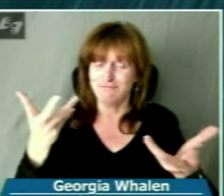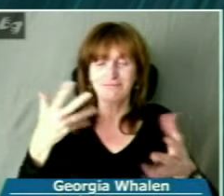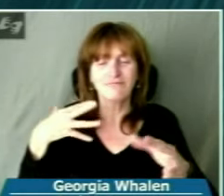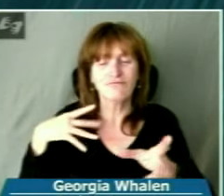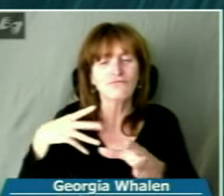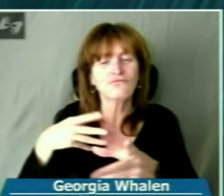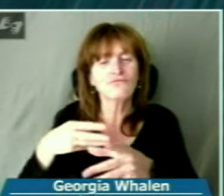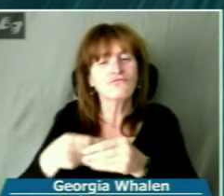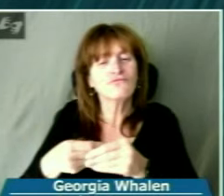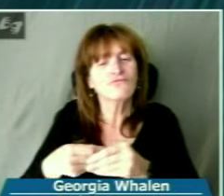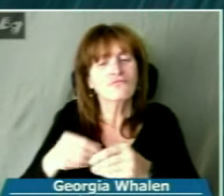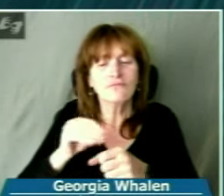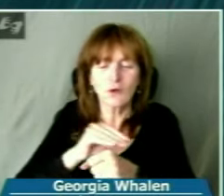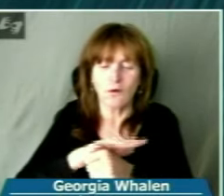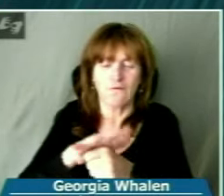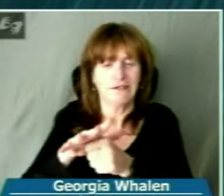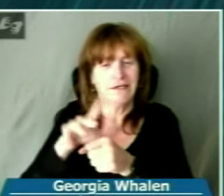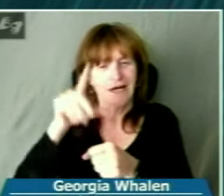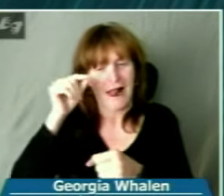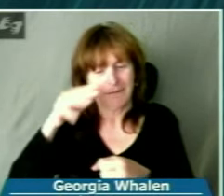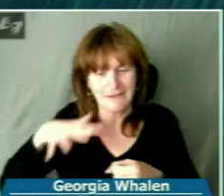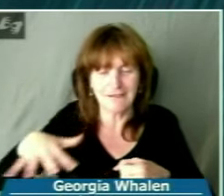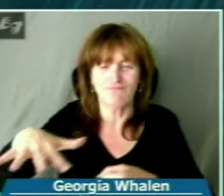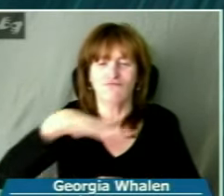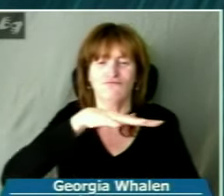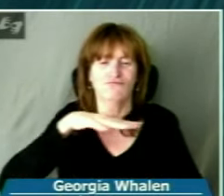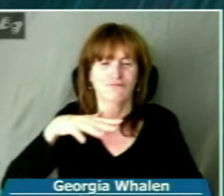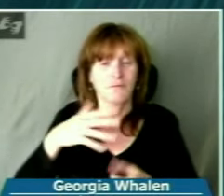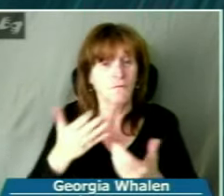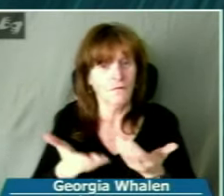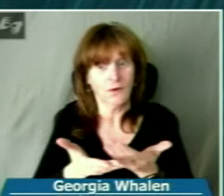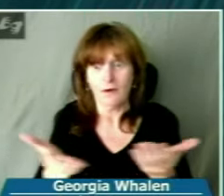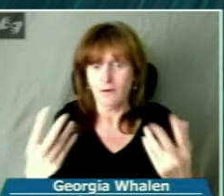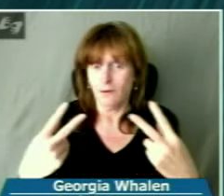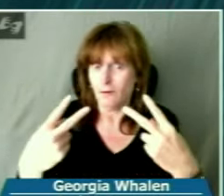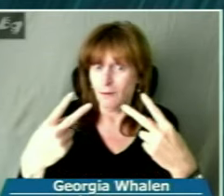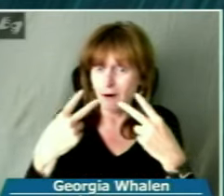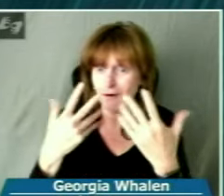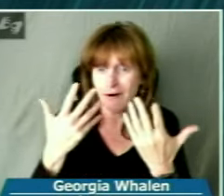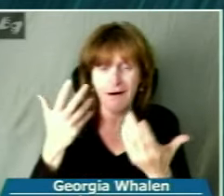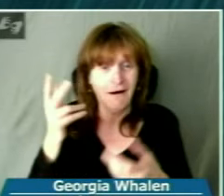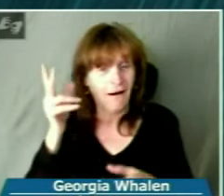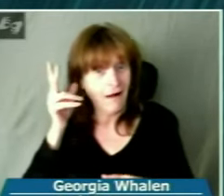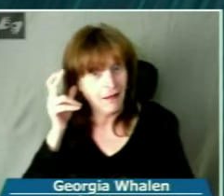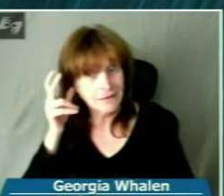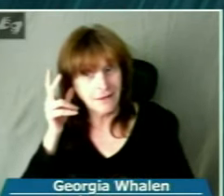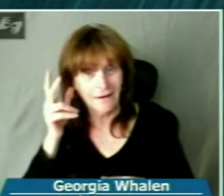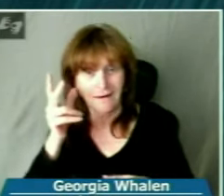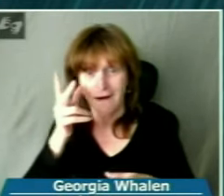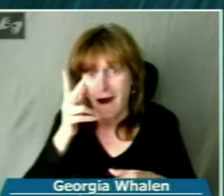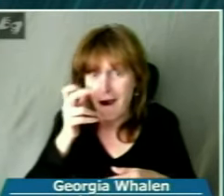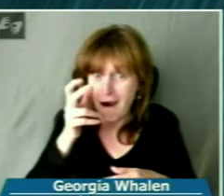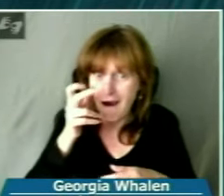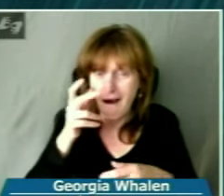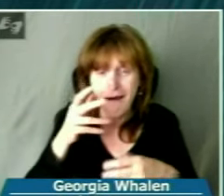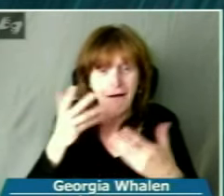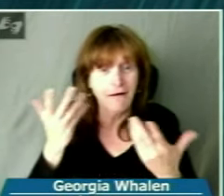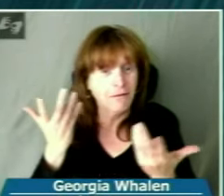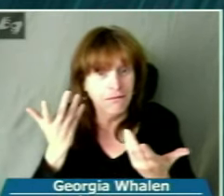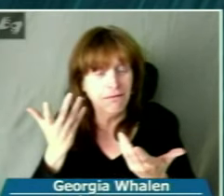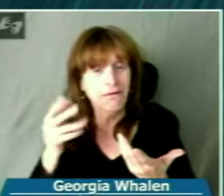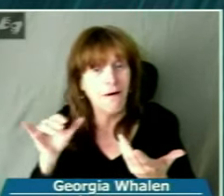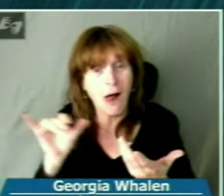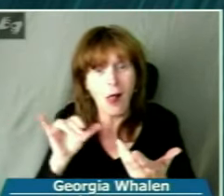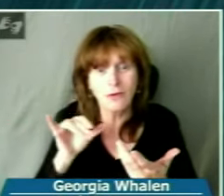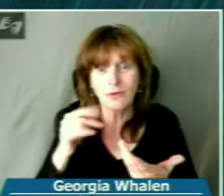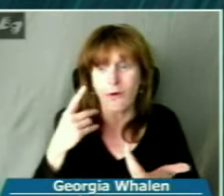of Hamilton. Of course, we welcome everyone watching and listening on cable 14, 900 CHML radio and on the city of